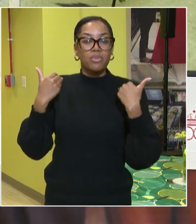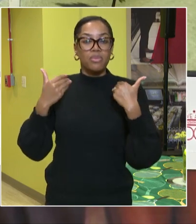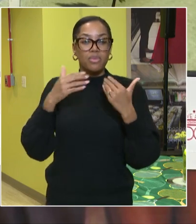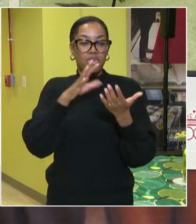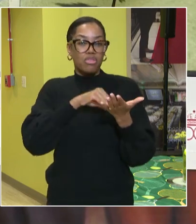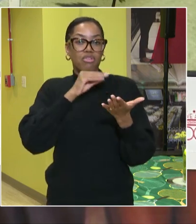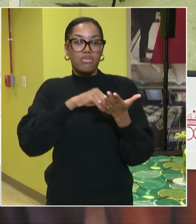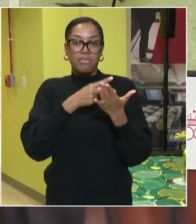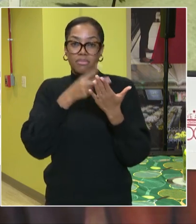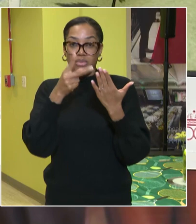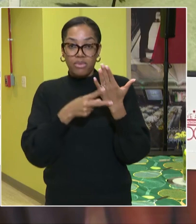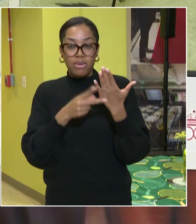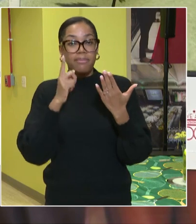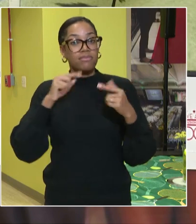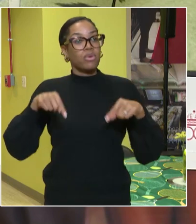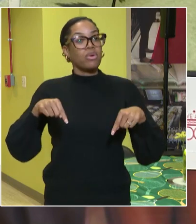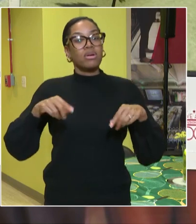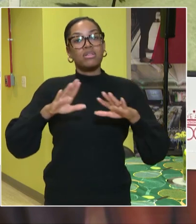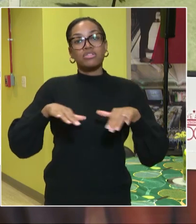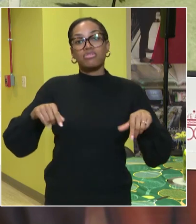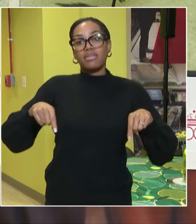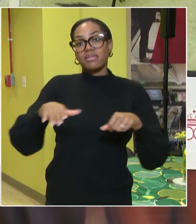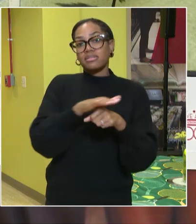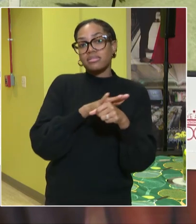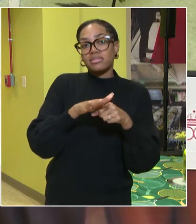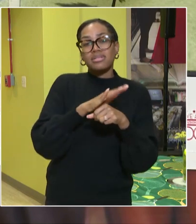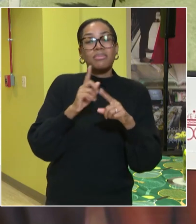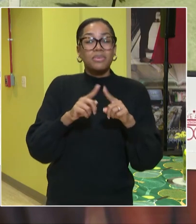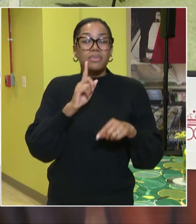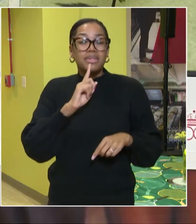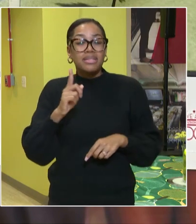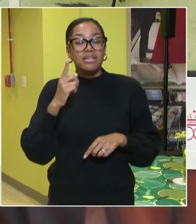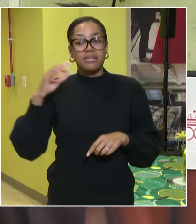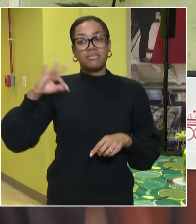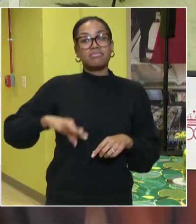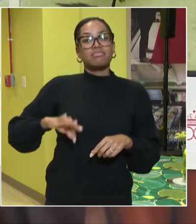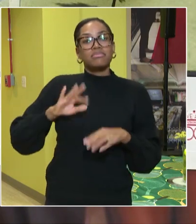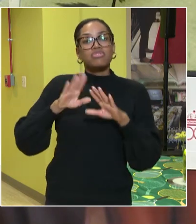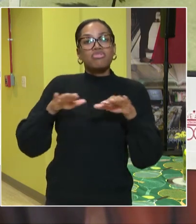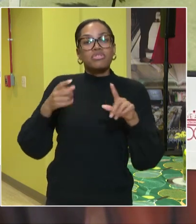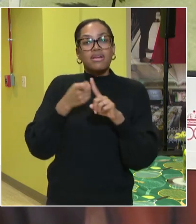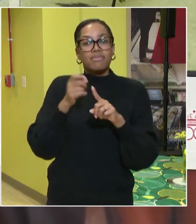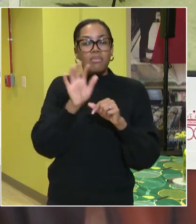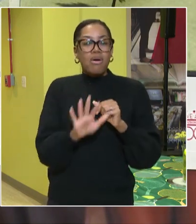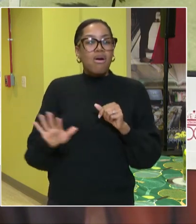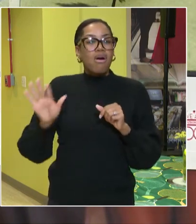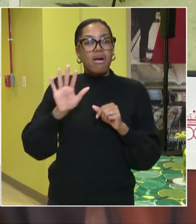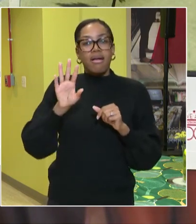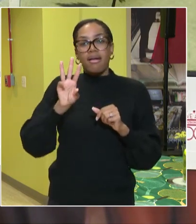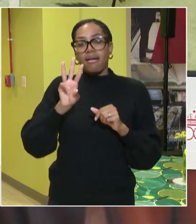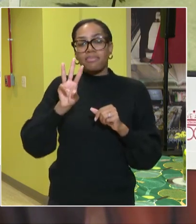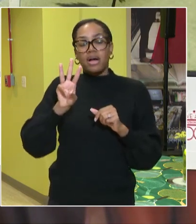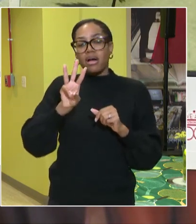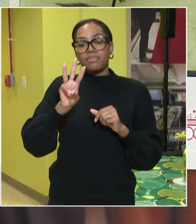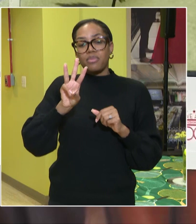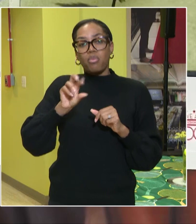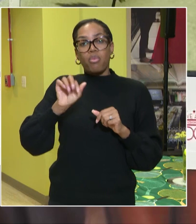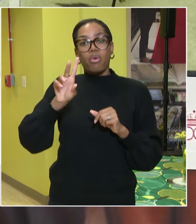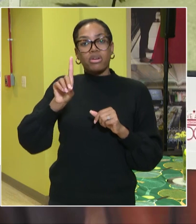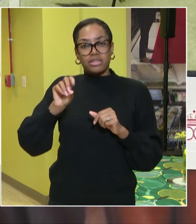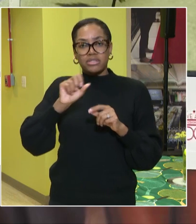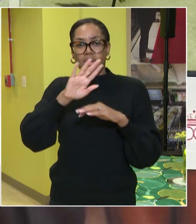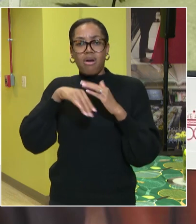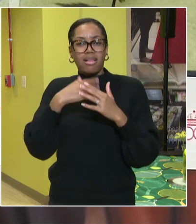this neighborhood, but it's for the children of all 8 wards. And I know Thini and I agree that when we